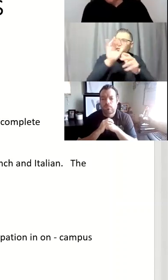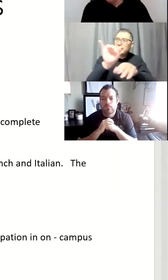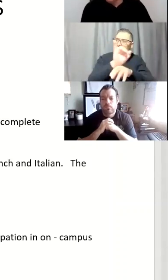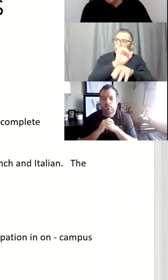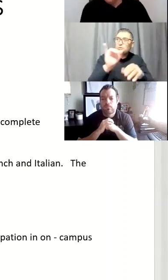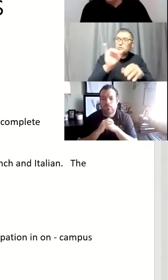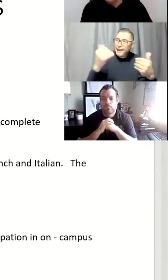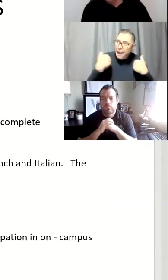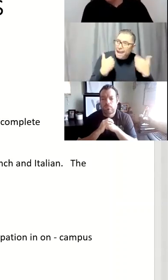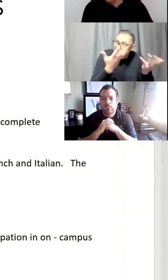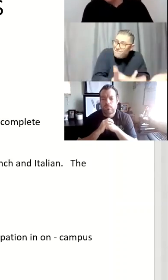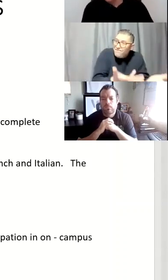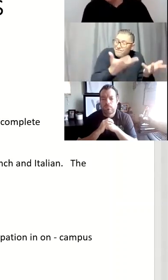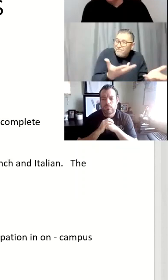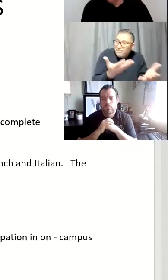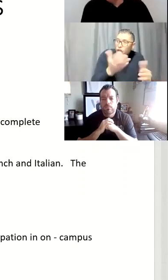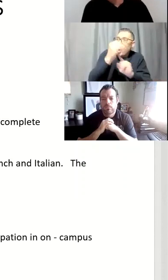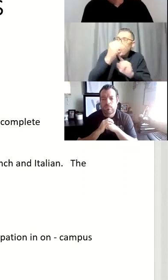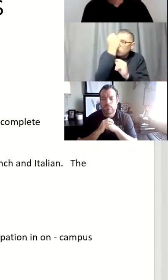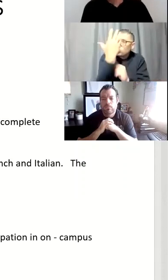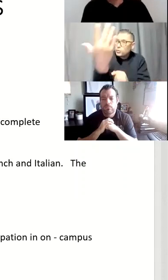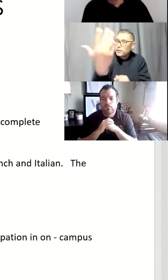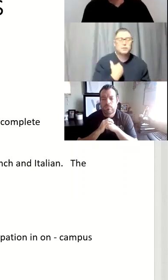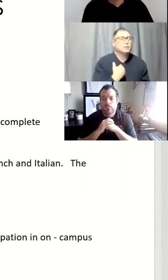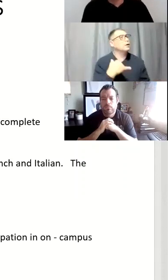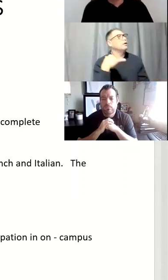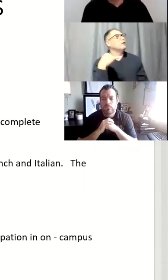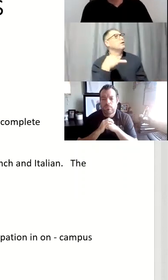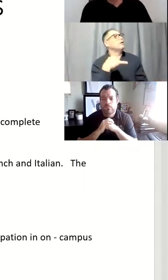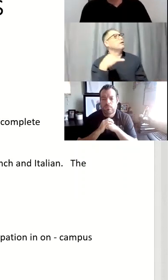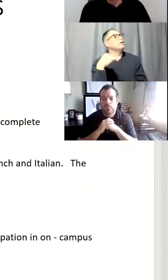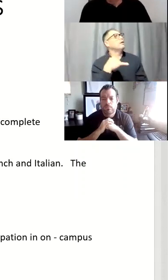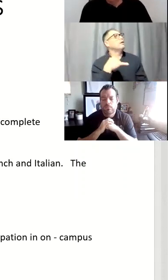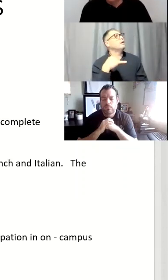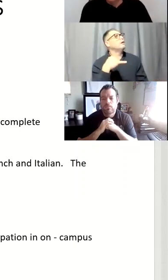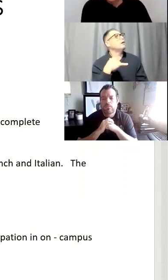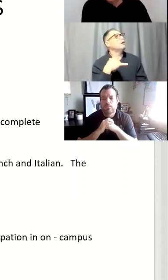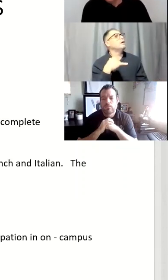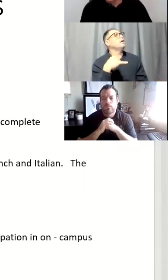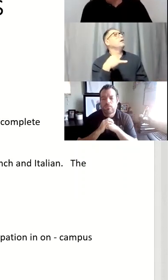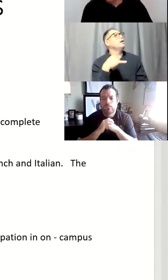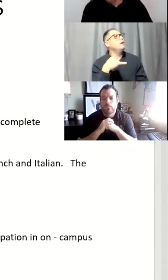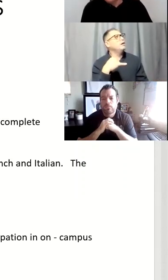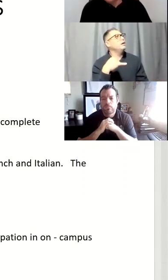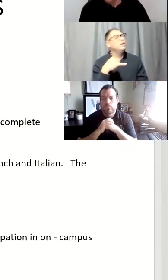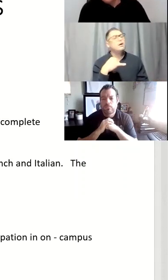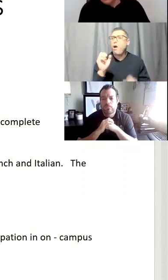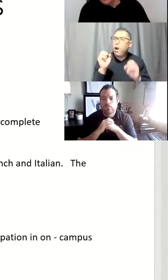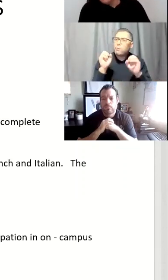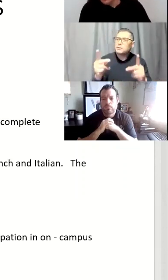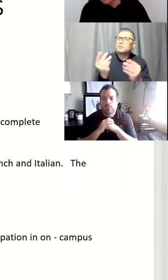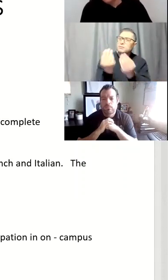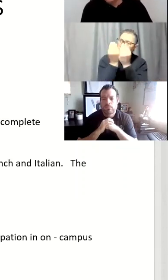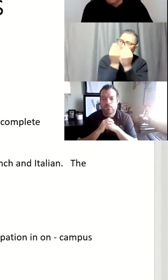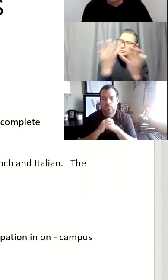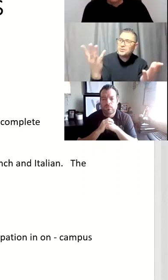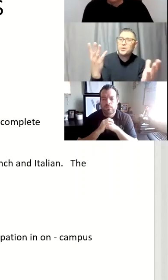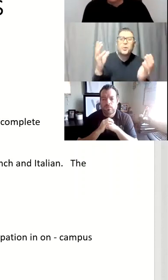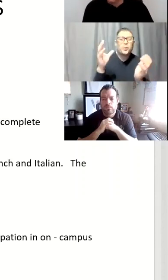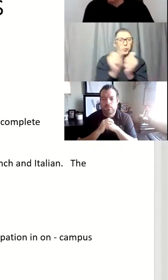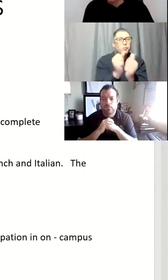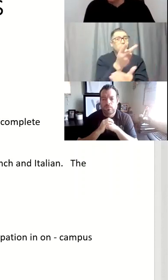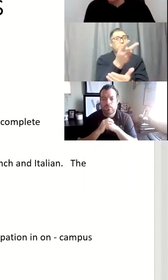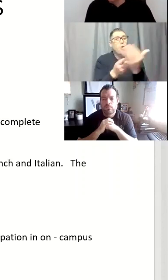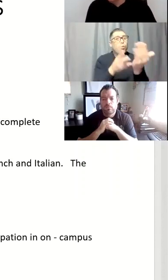awareness is important. So it's education, you know, it's providing us an opportunity to share our knowledge with the students, but also with faculty